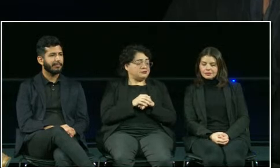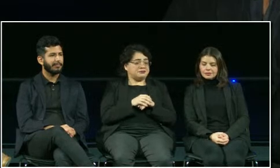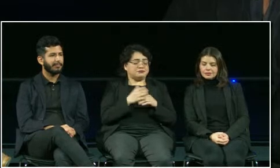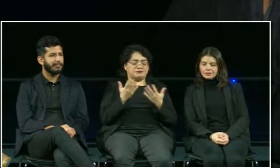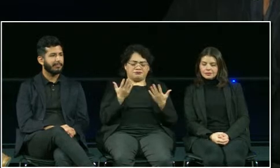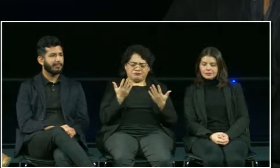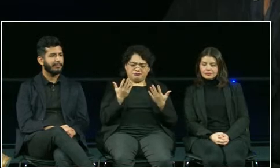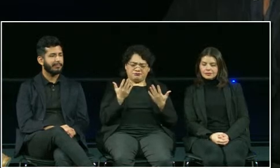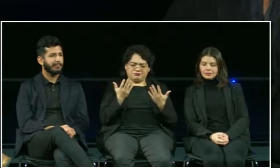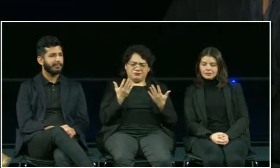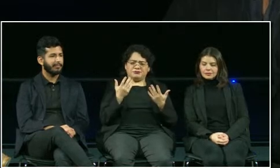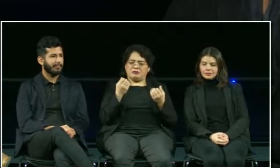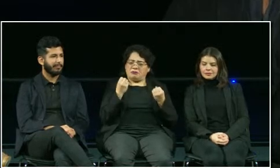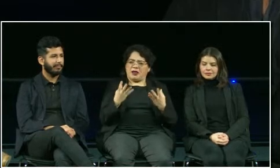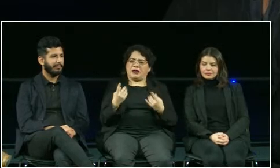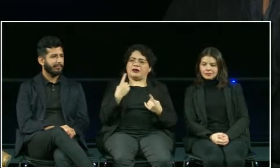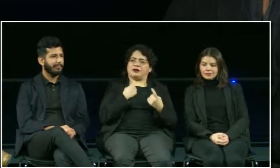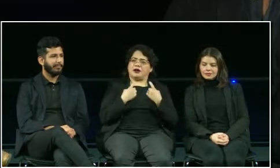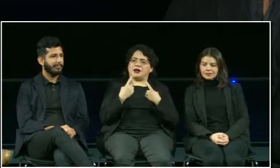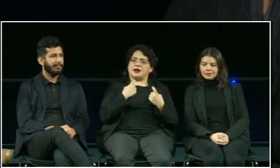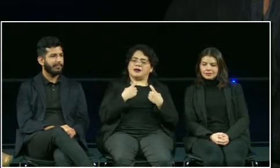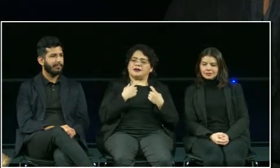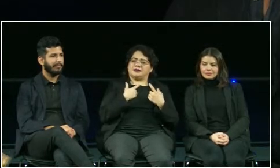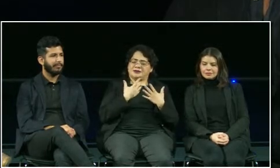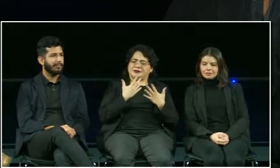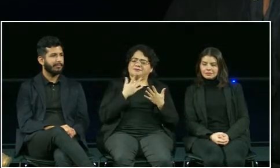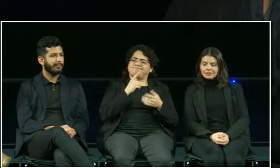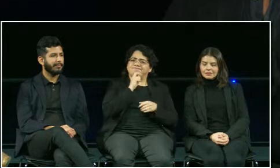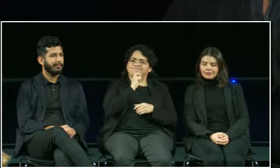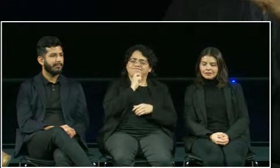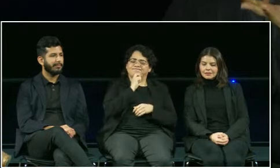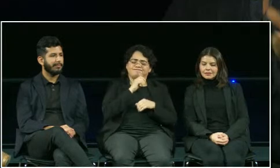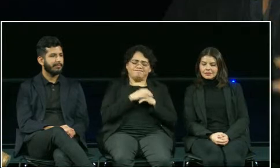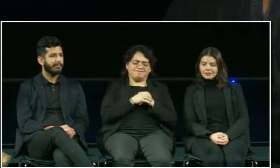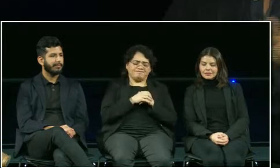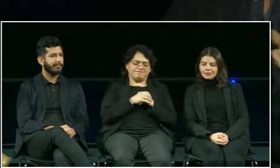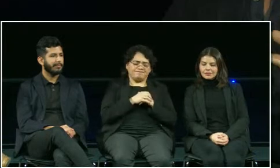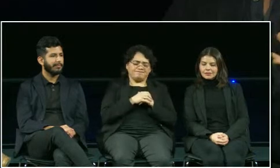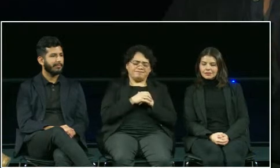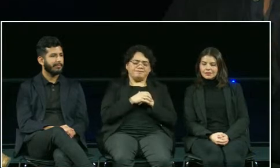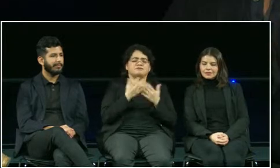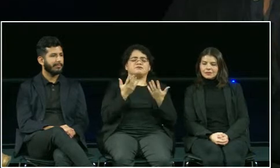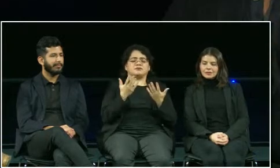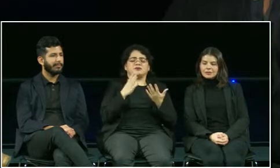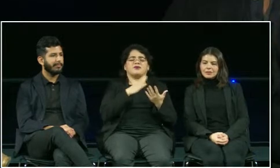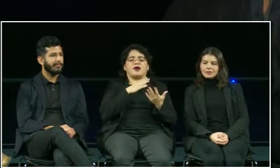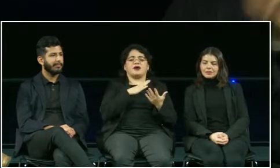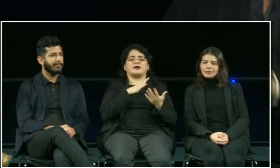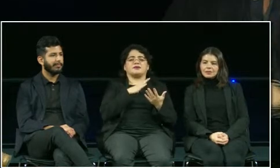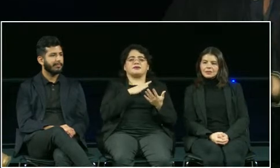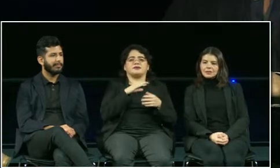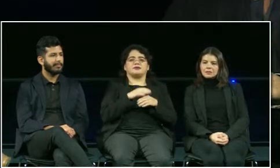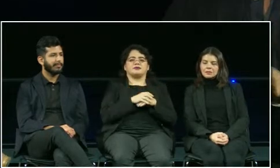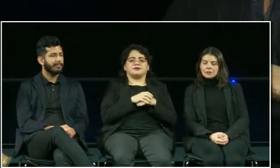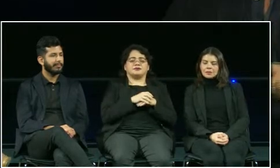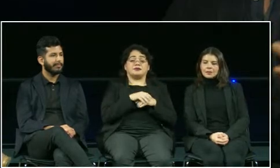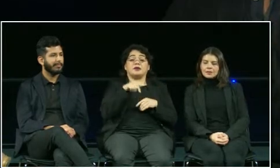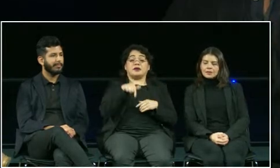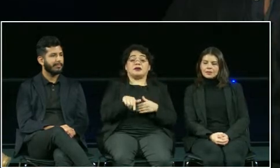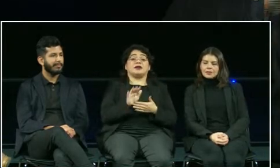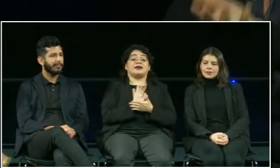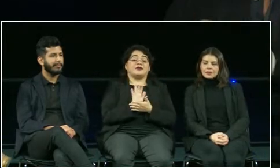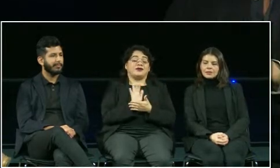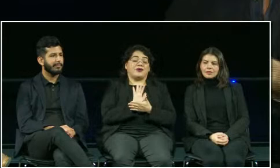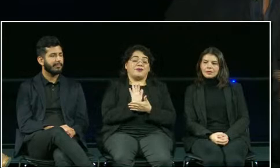There's nothing I haven't been asked. Well, I'd like to say something because this is a film, you